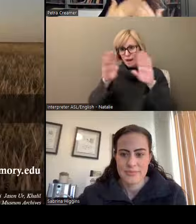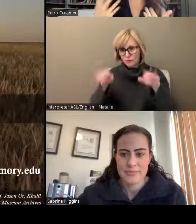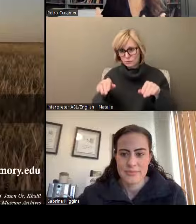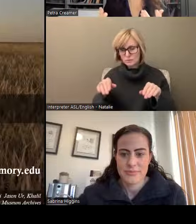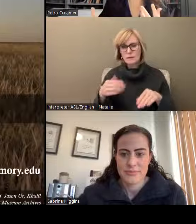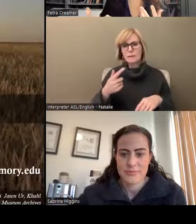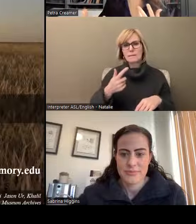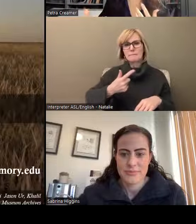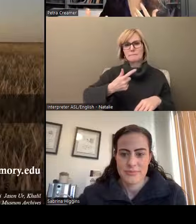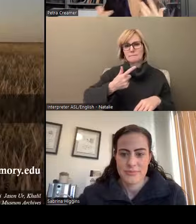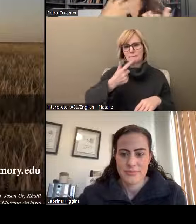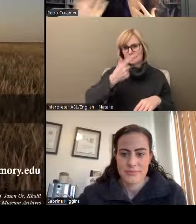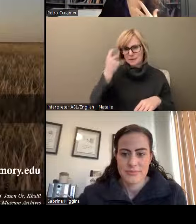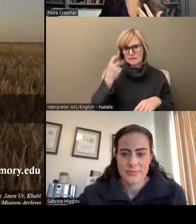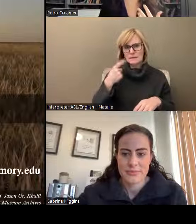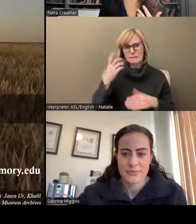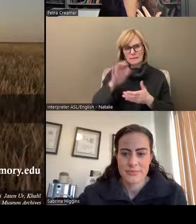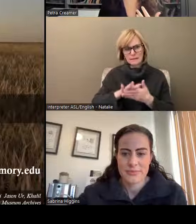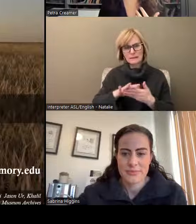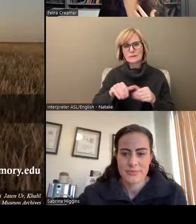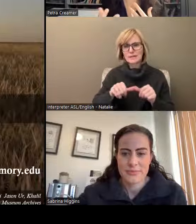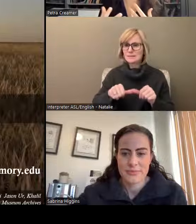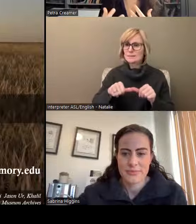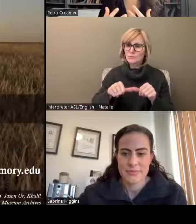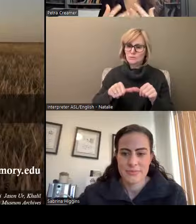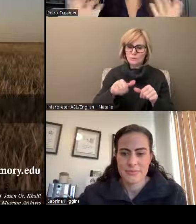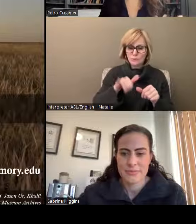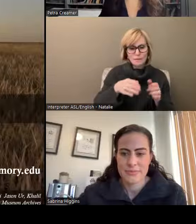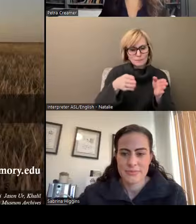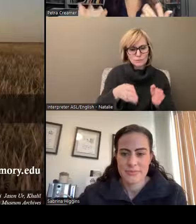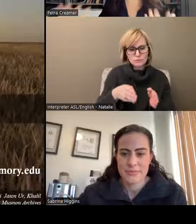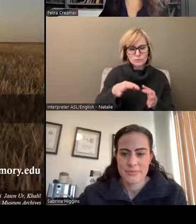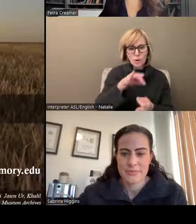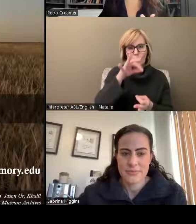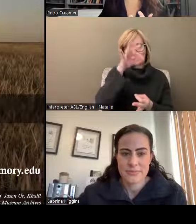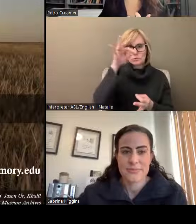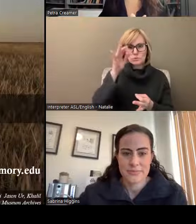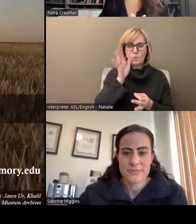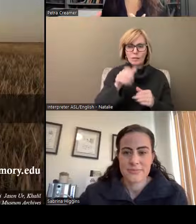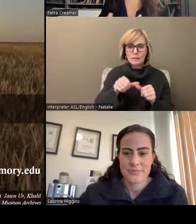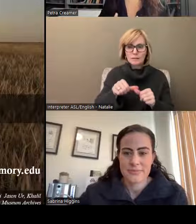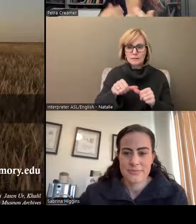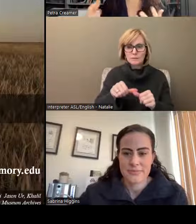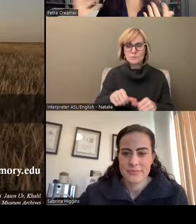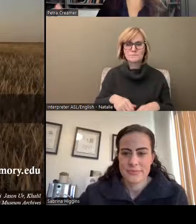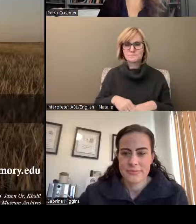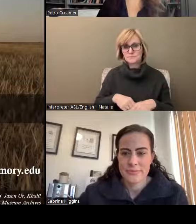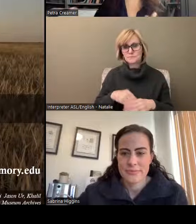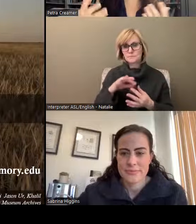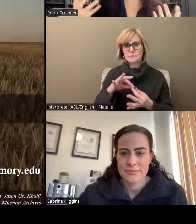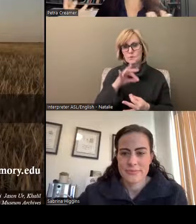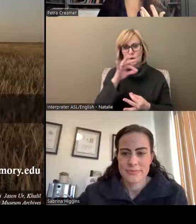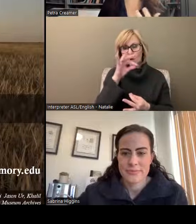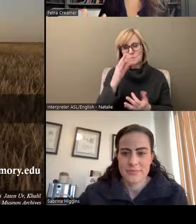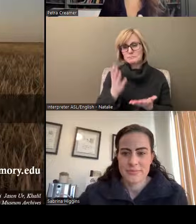they believed in the kind of continuance of the person's ghost or spirit. And that ghost and